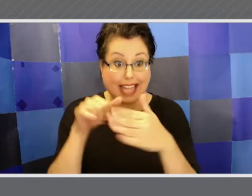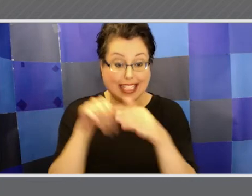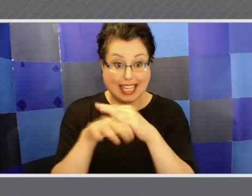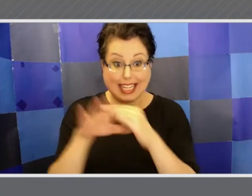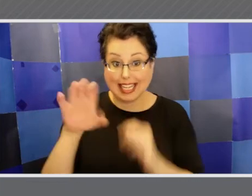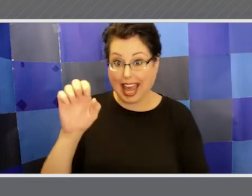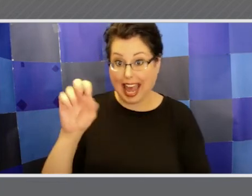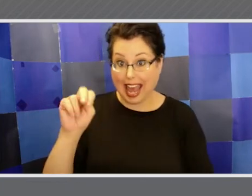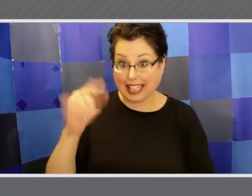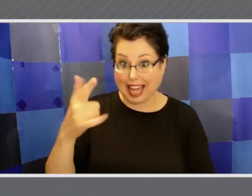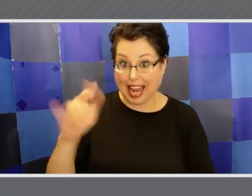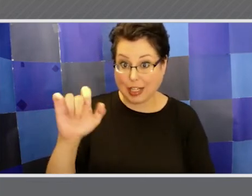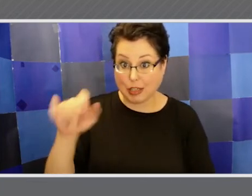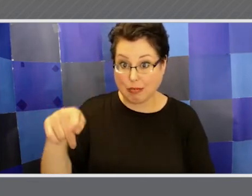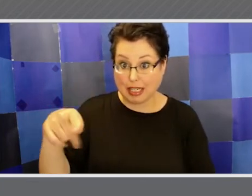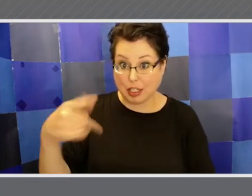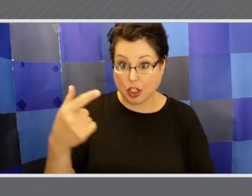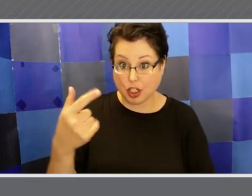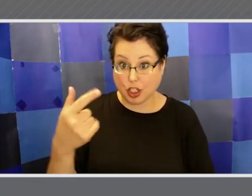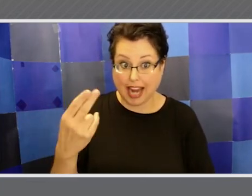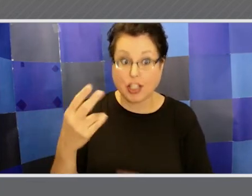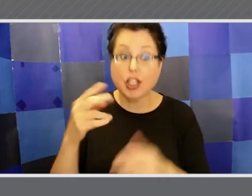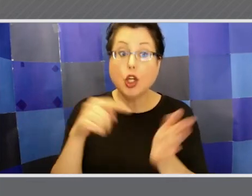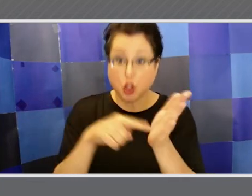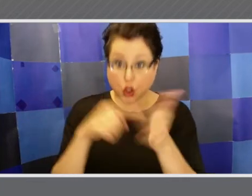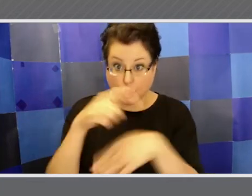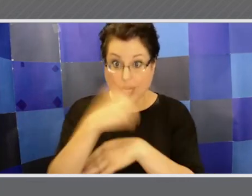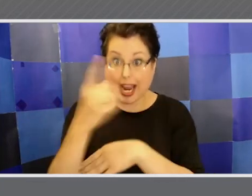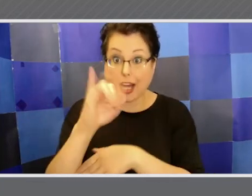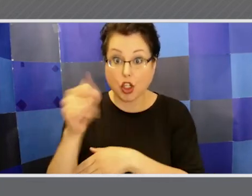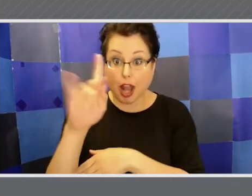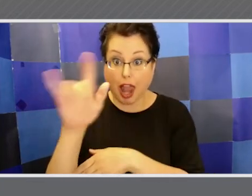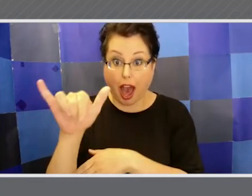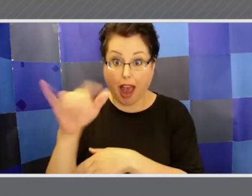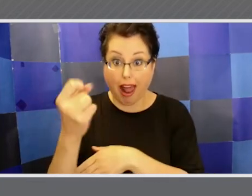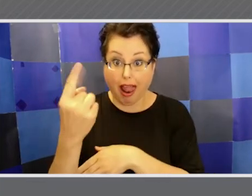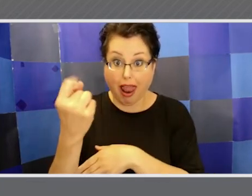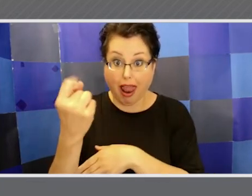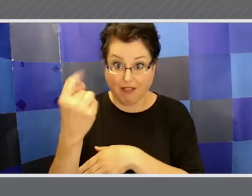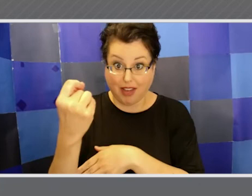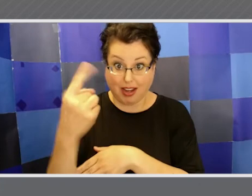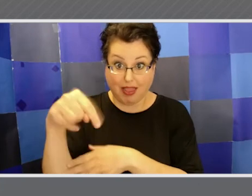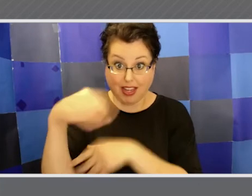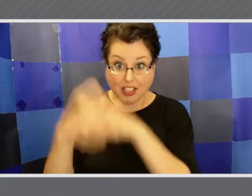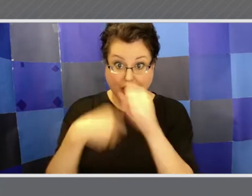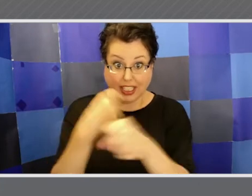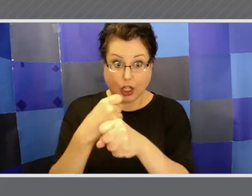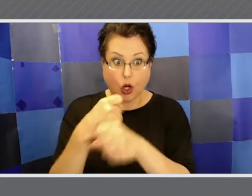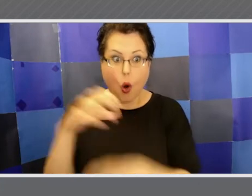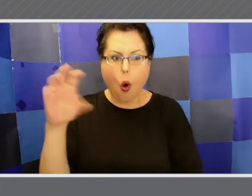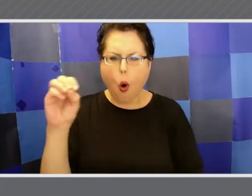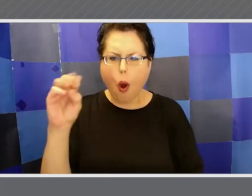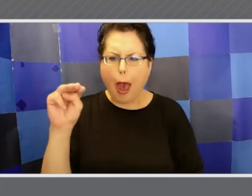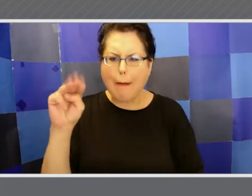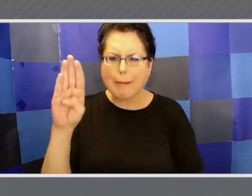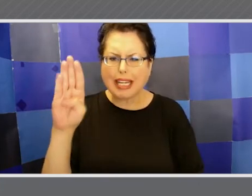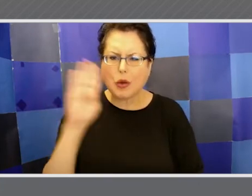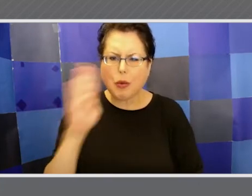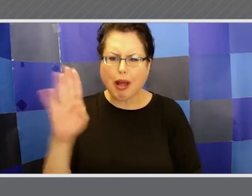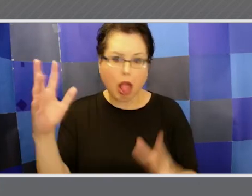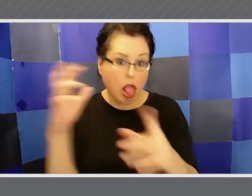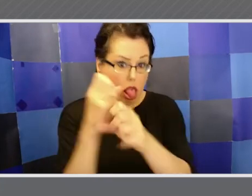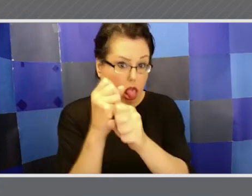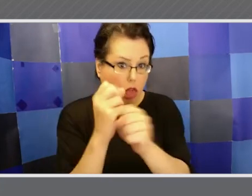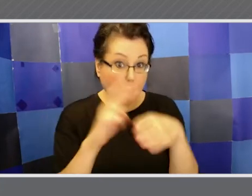11th, 2021. So what will happen after that is OMB will synthesize the results. We will share them